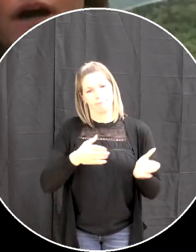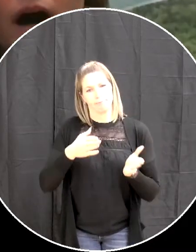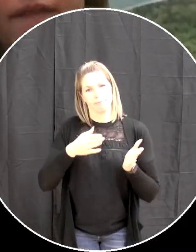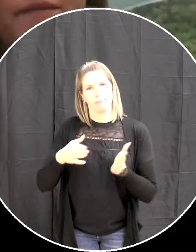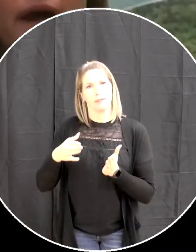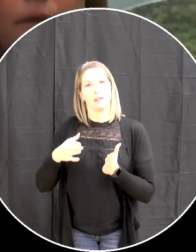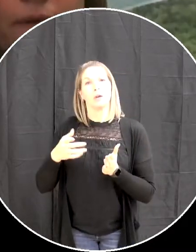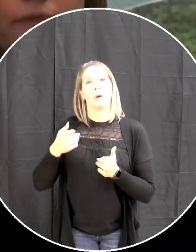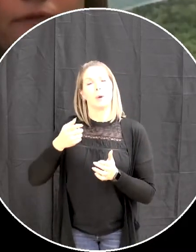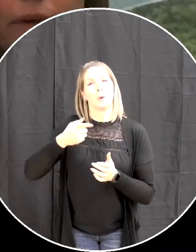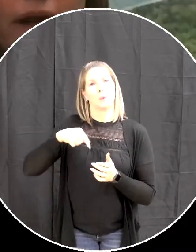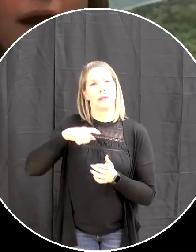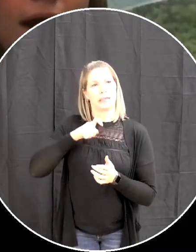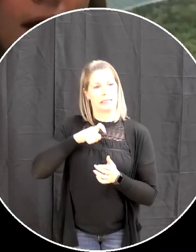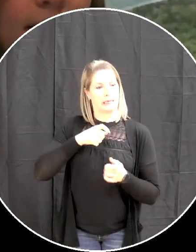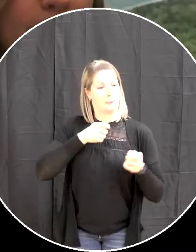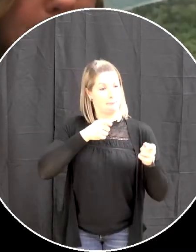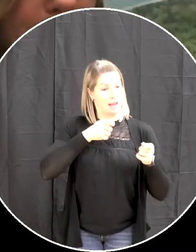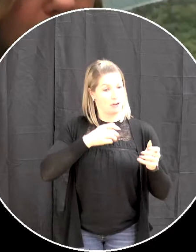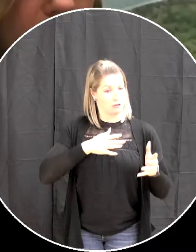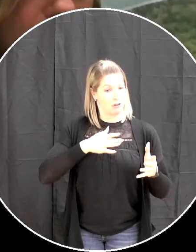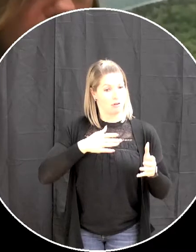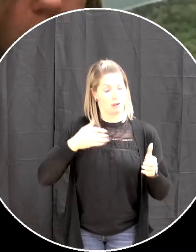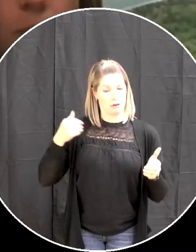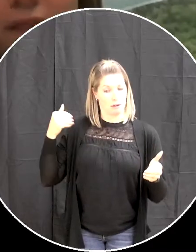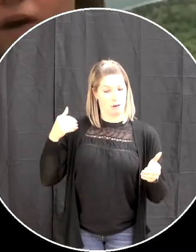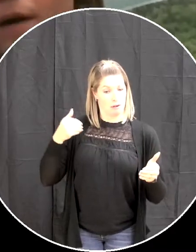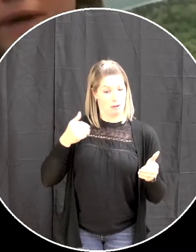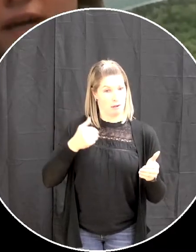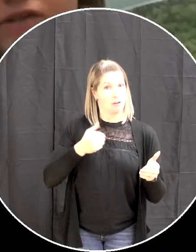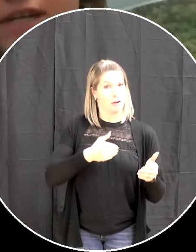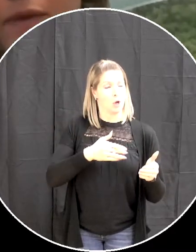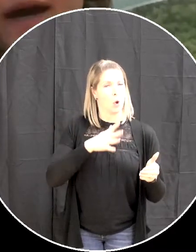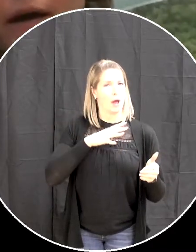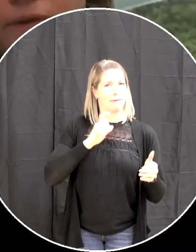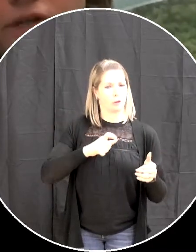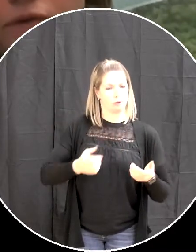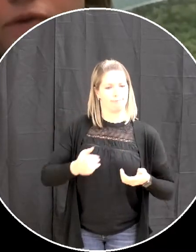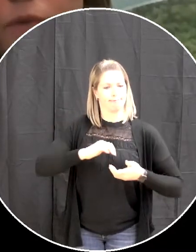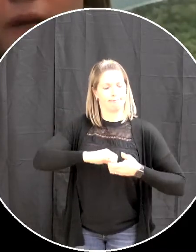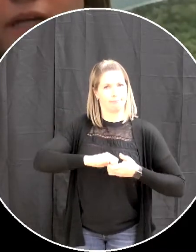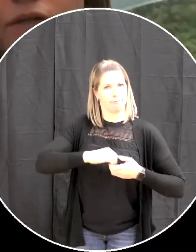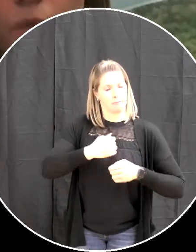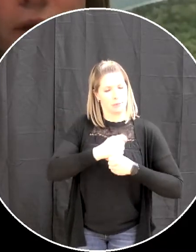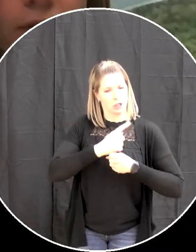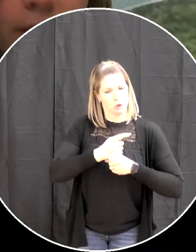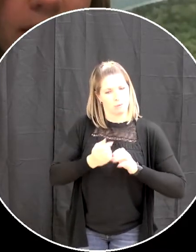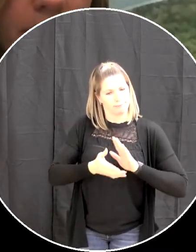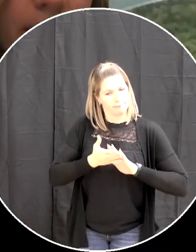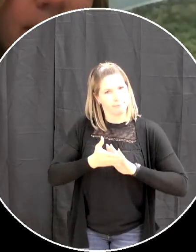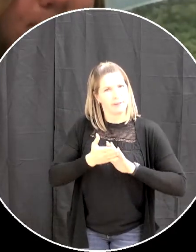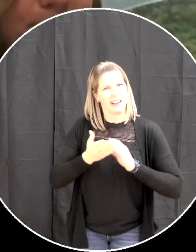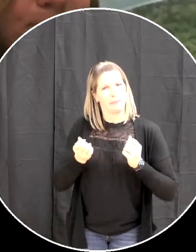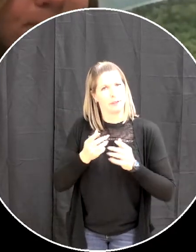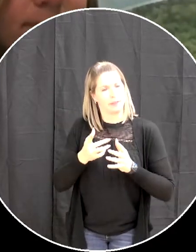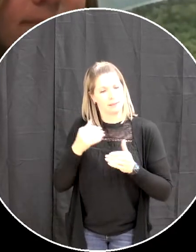to guide them and help them through it, in the coming years as we get up to the 2023 year